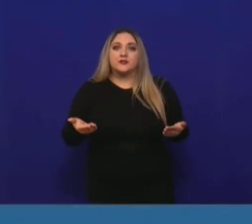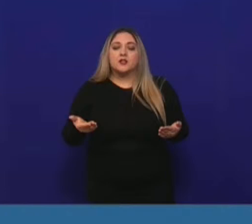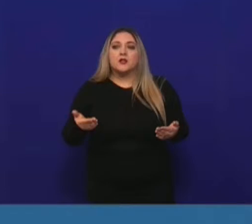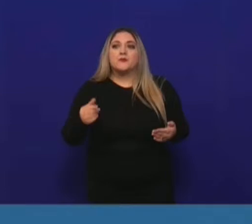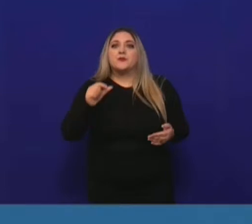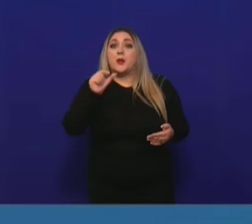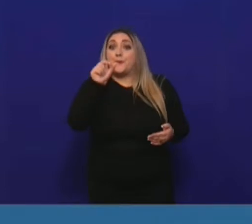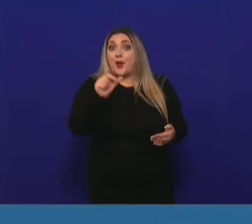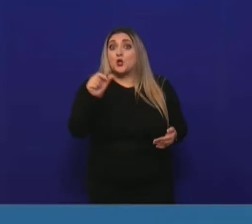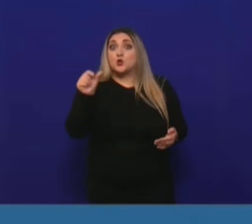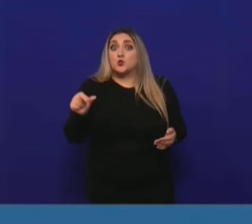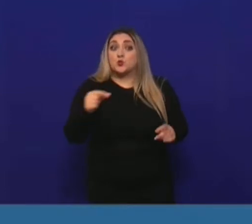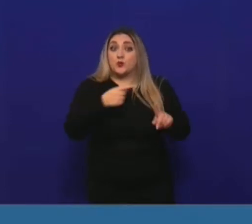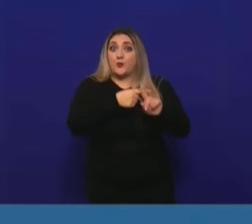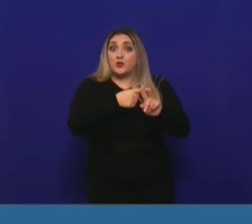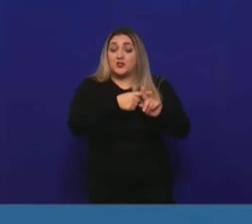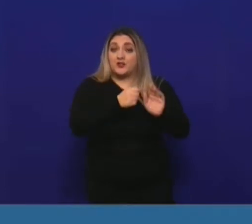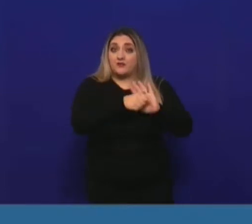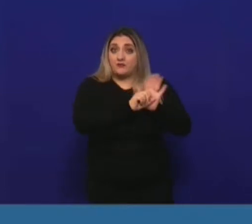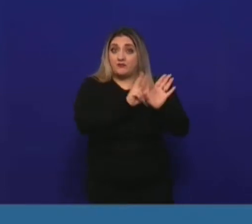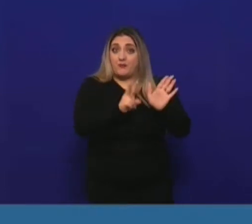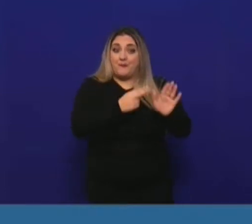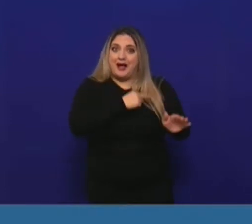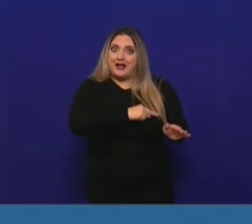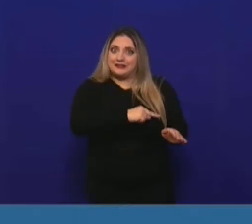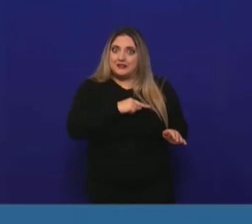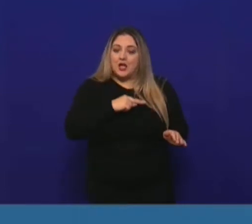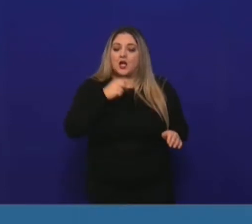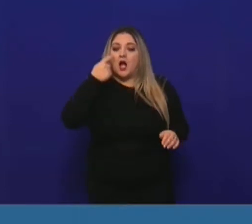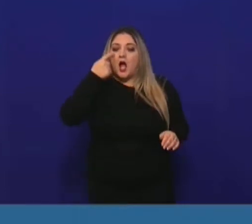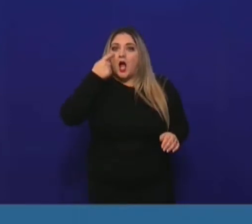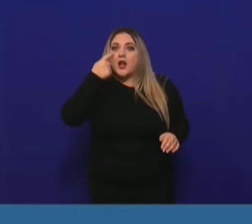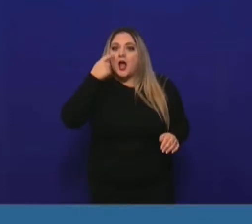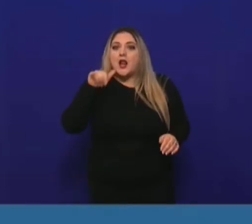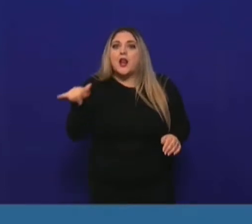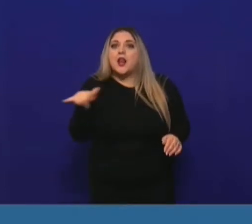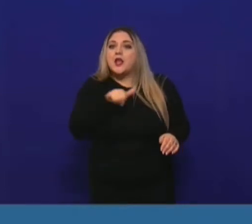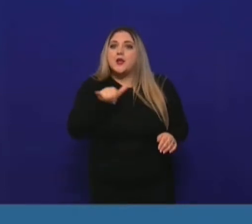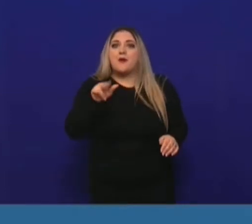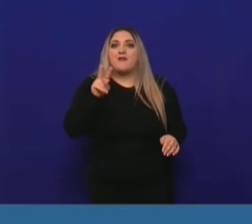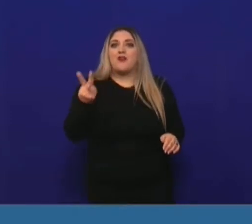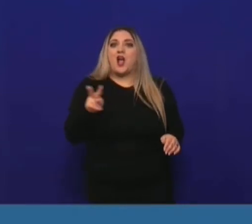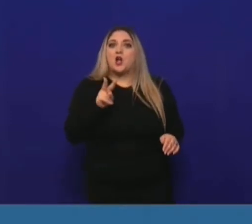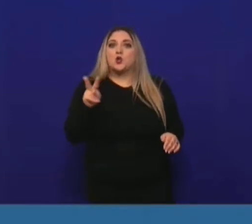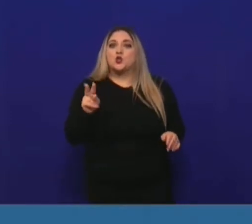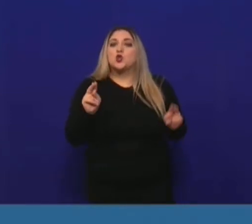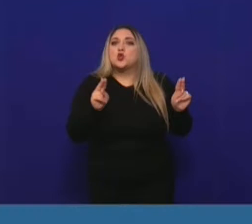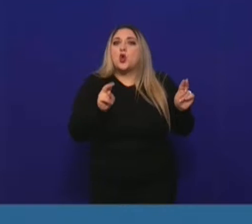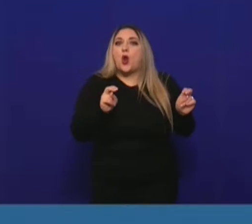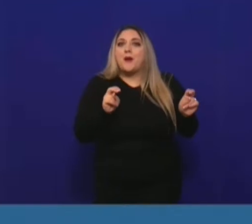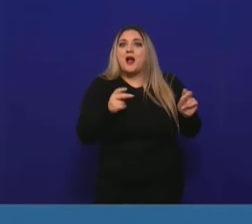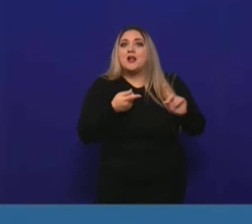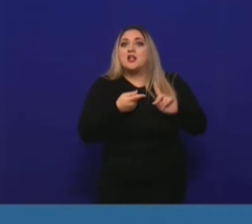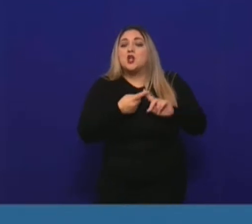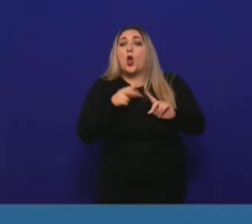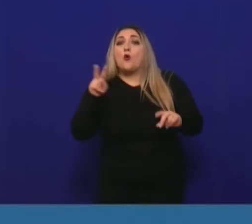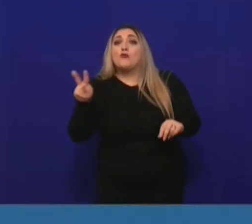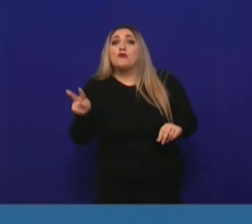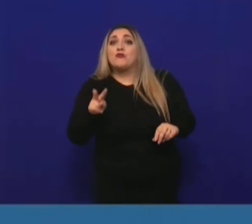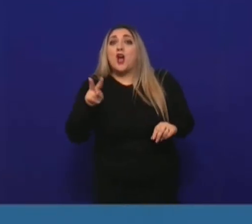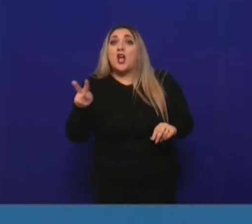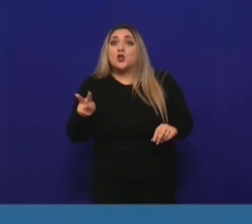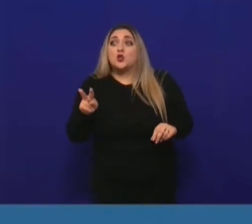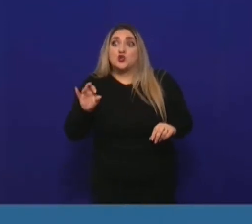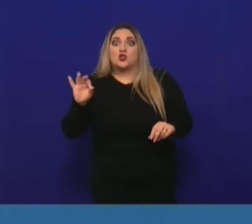l-każijiet li jkollna, ġifieri dawk it-testijiet li huma pożittivi qegħdin naqbdu minnhom biex aħna nagħmluhom genetic sequencing.